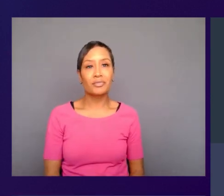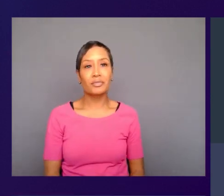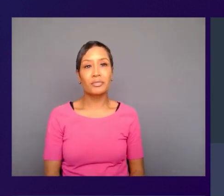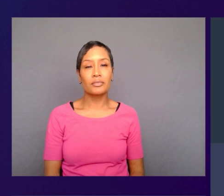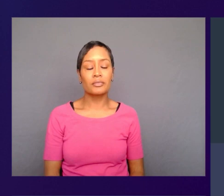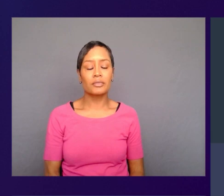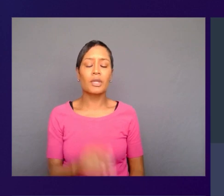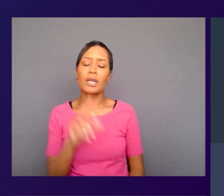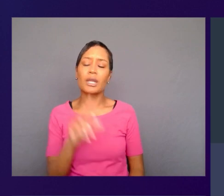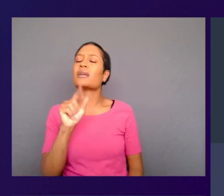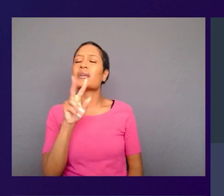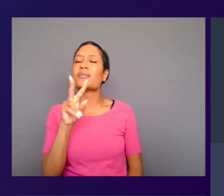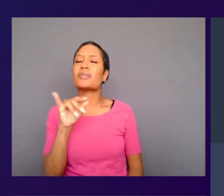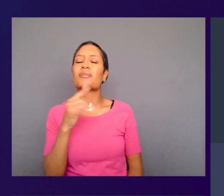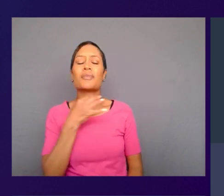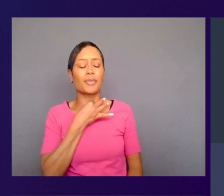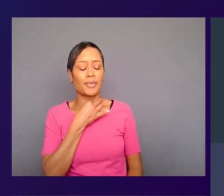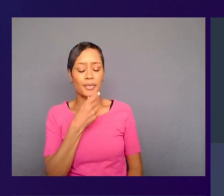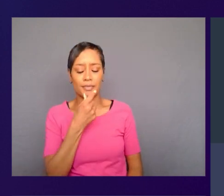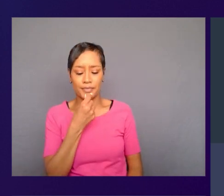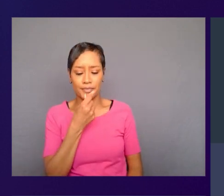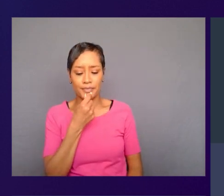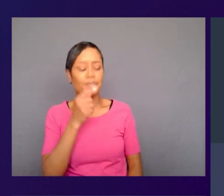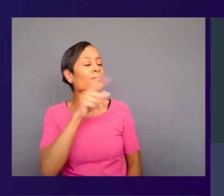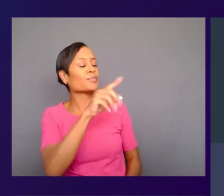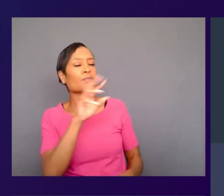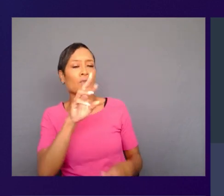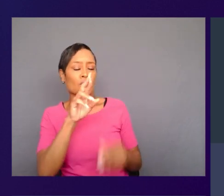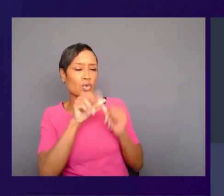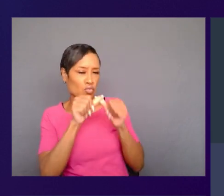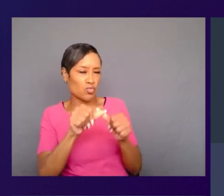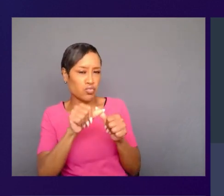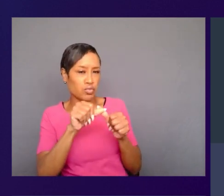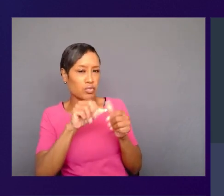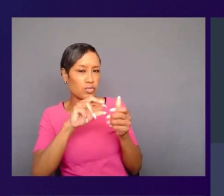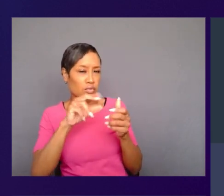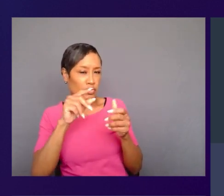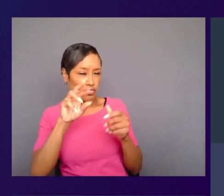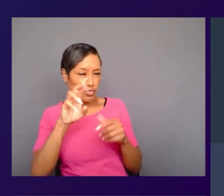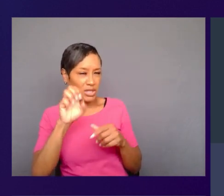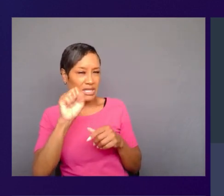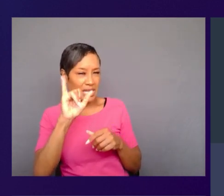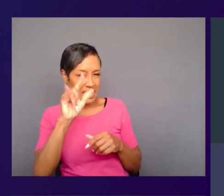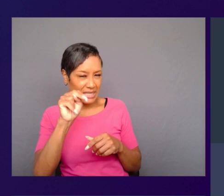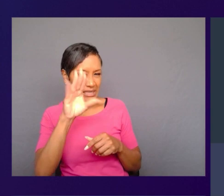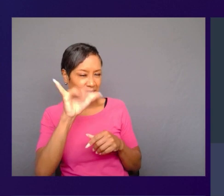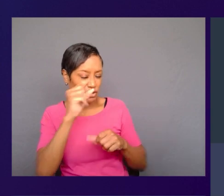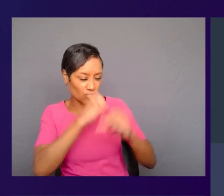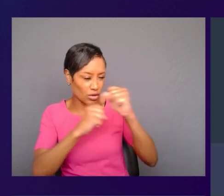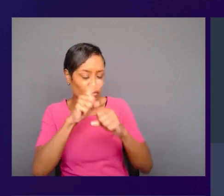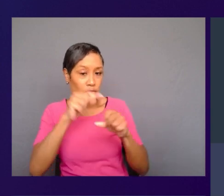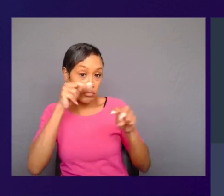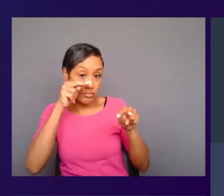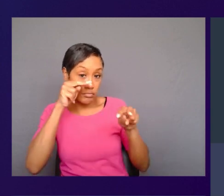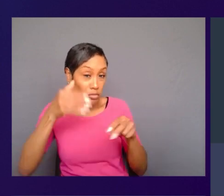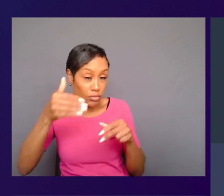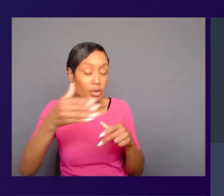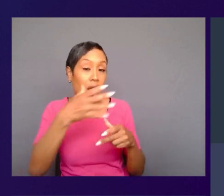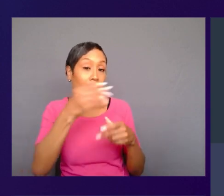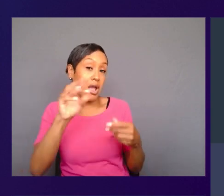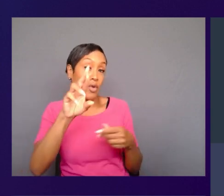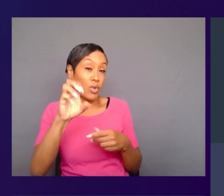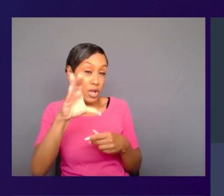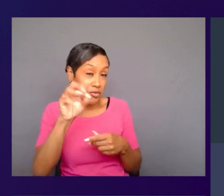customer's resiliency strategy, they should make sure they continuously monitor volumes for disruptions and have a recovery strategy when